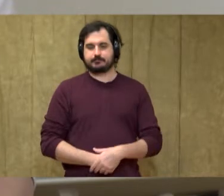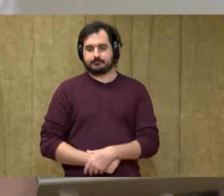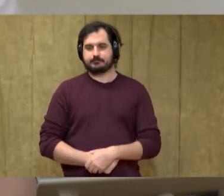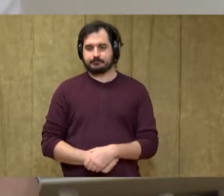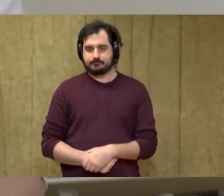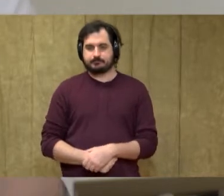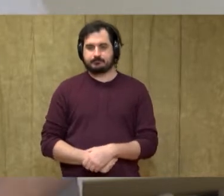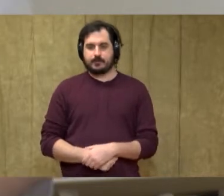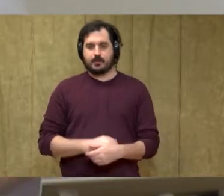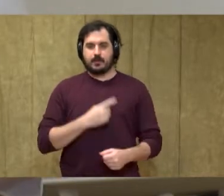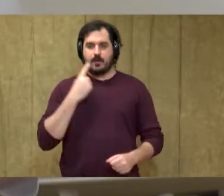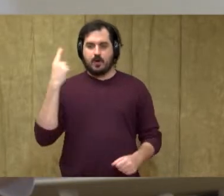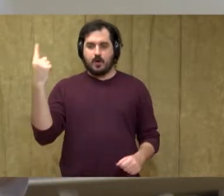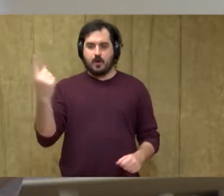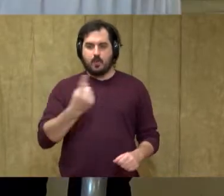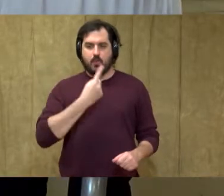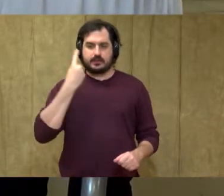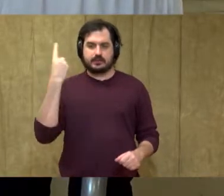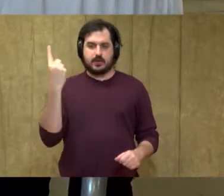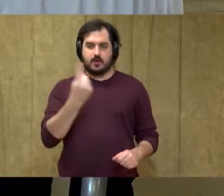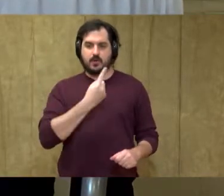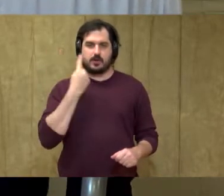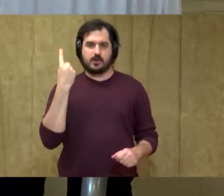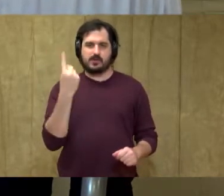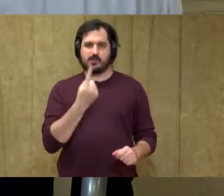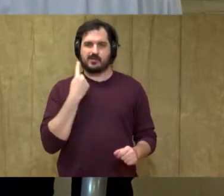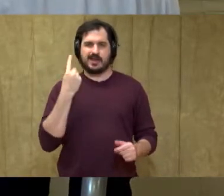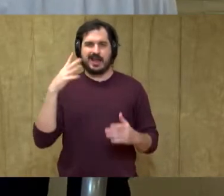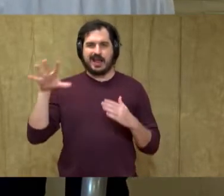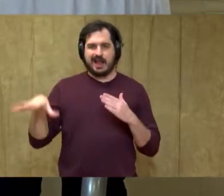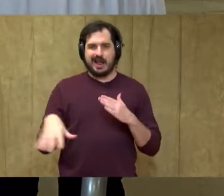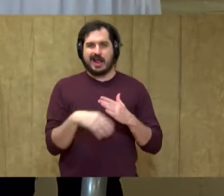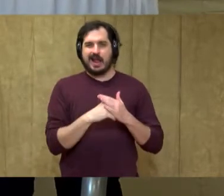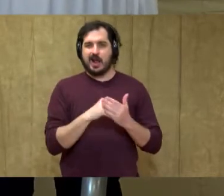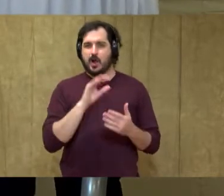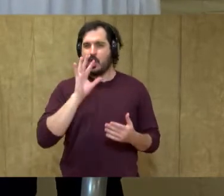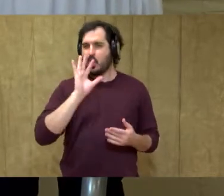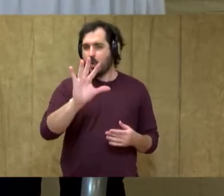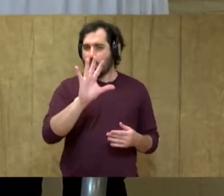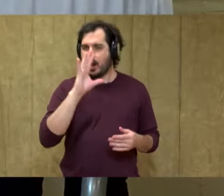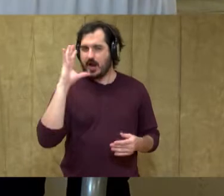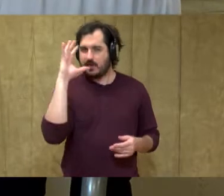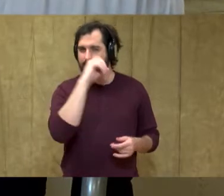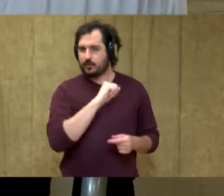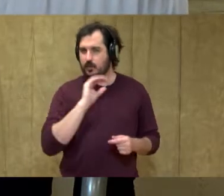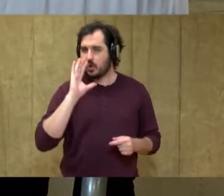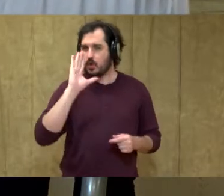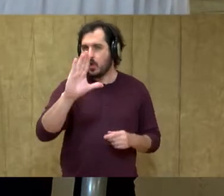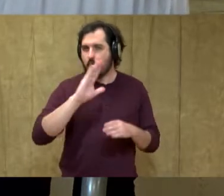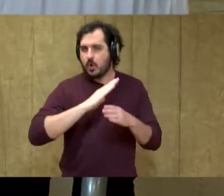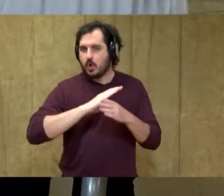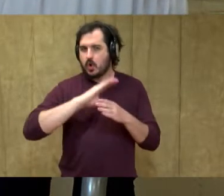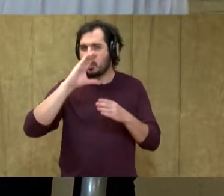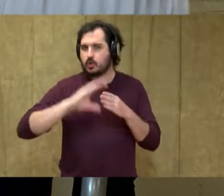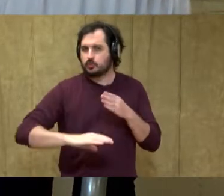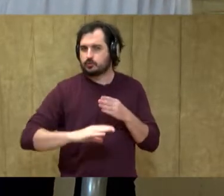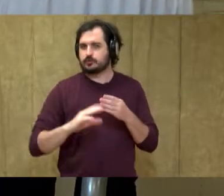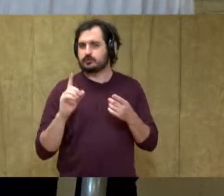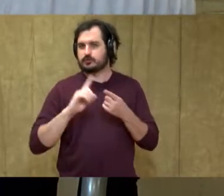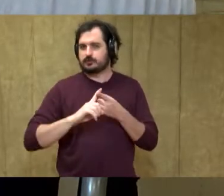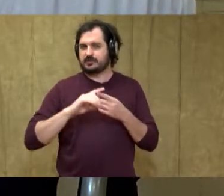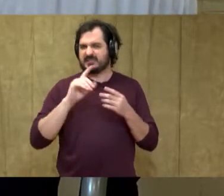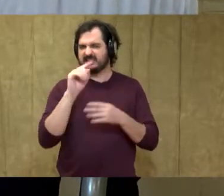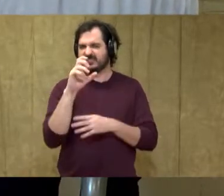So always, always, always put your inference or your conclusion to the test by using these just two